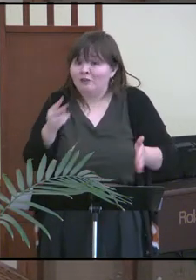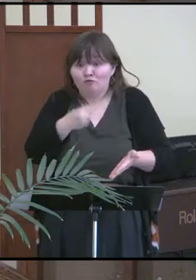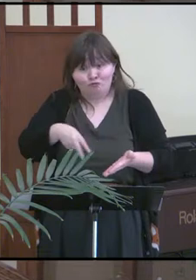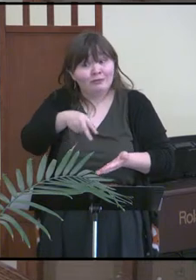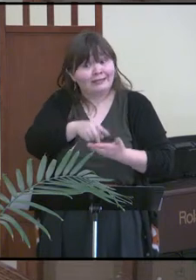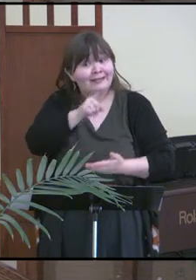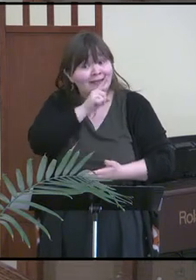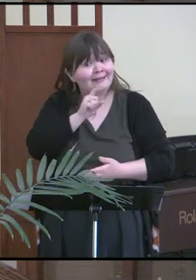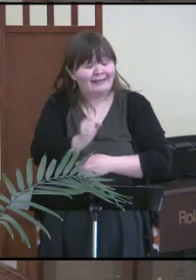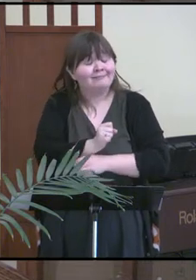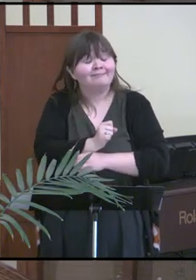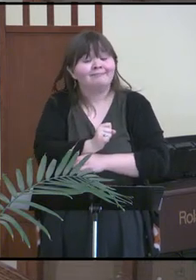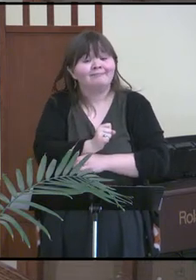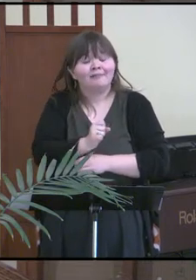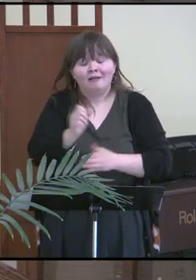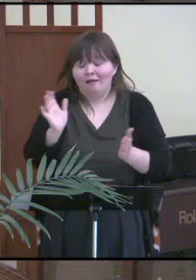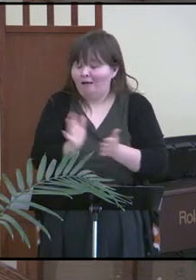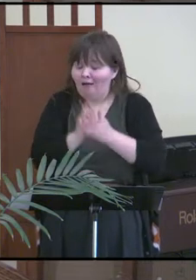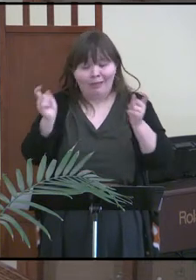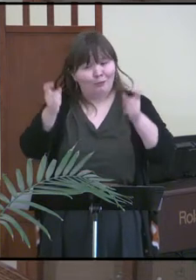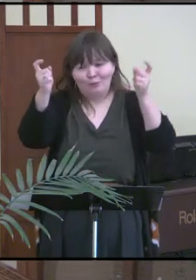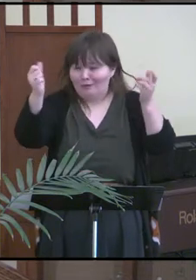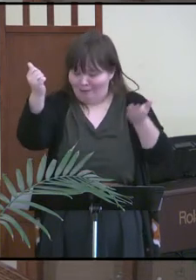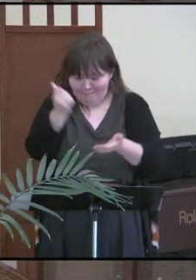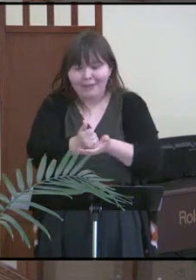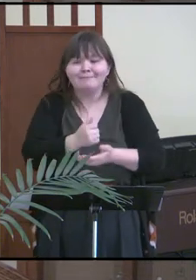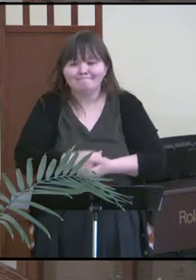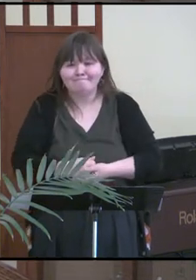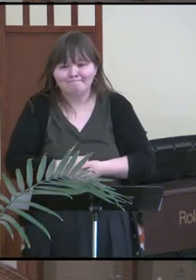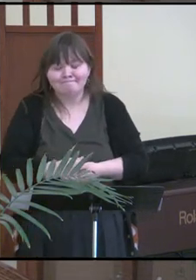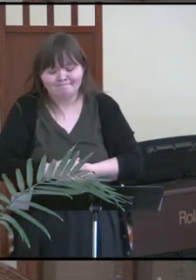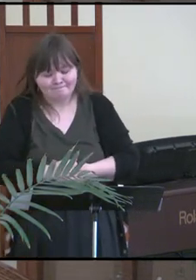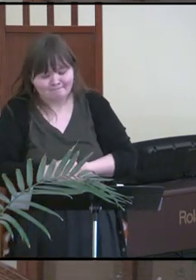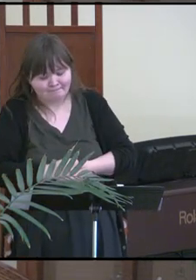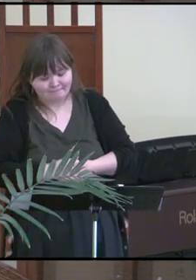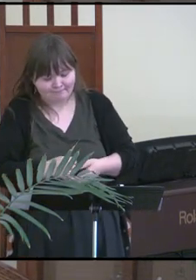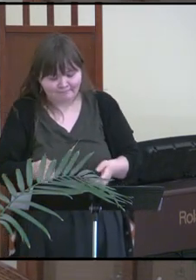indeed. Hallelujah. Amen.